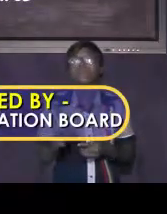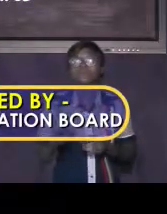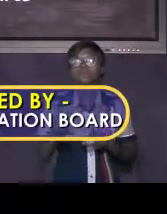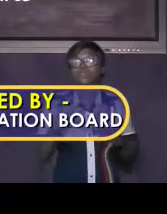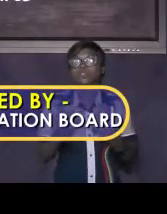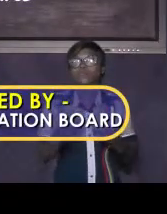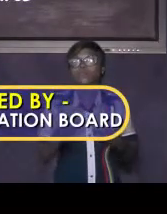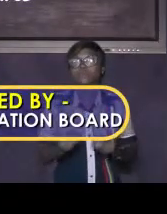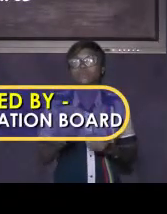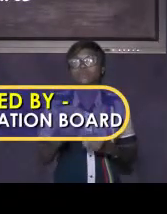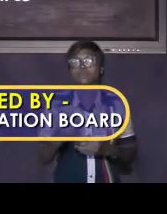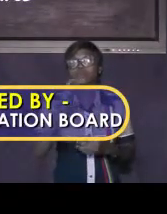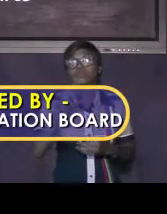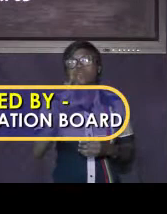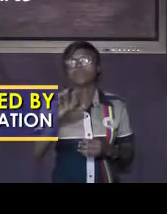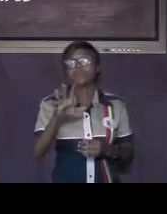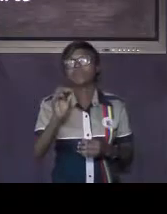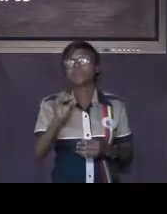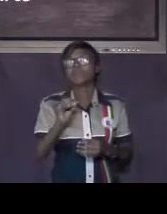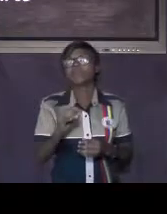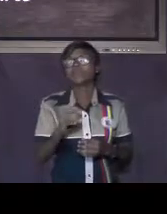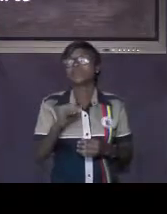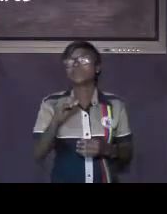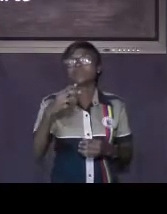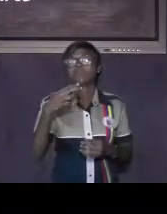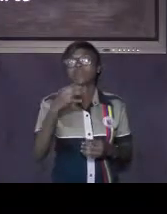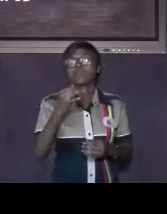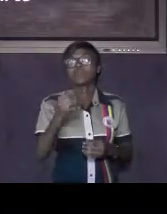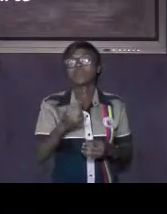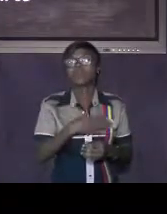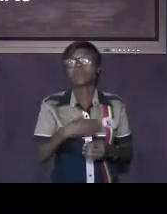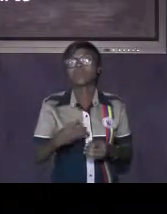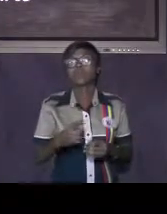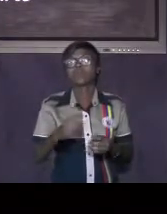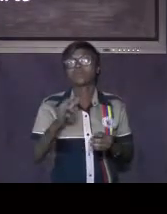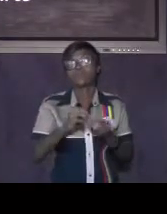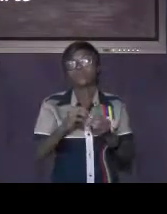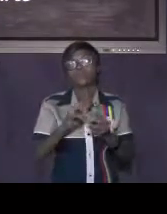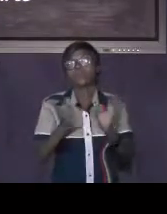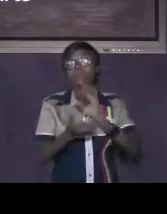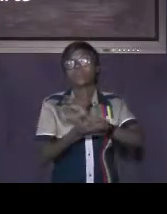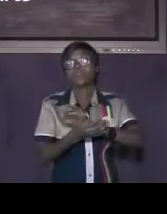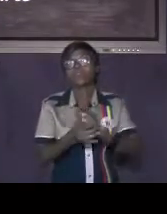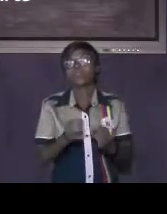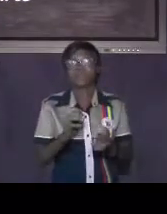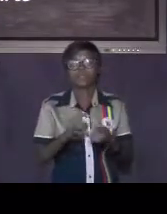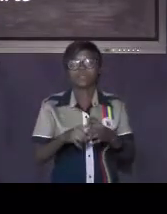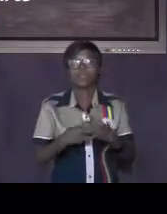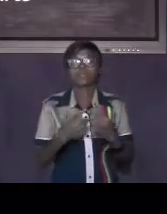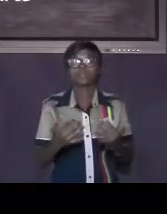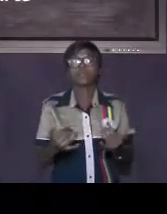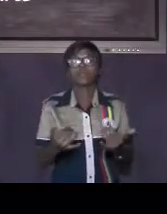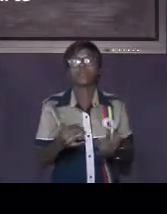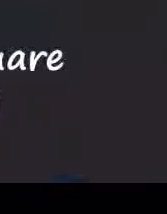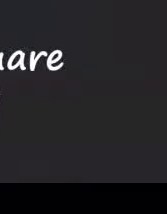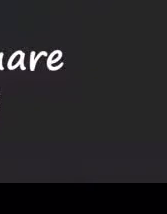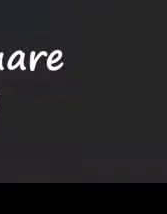kilometers, and you are to convert 9,500 square meters to hectares. Begin.